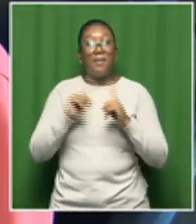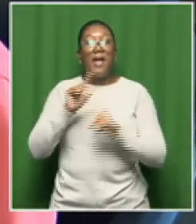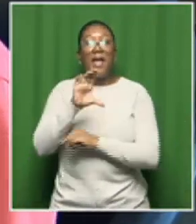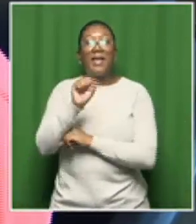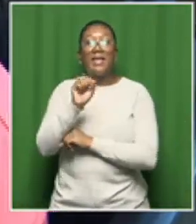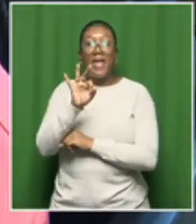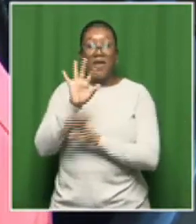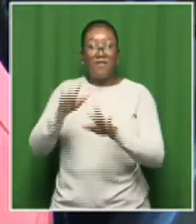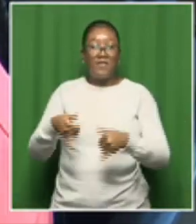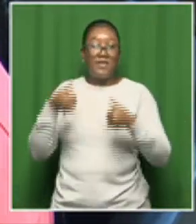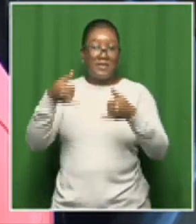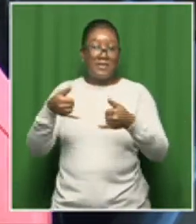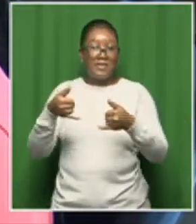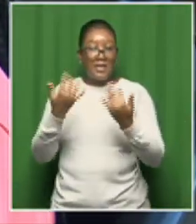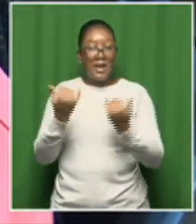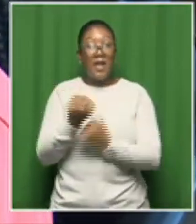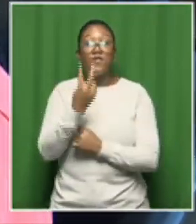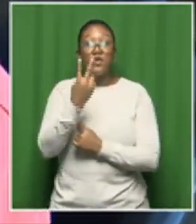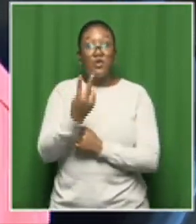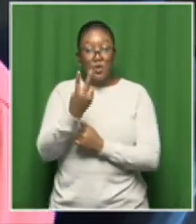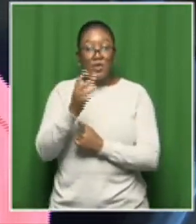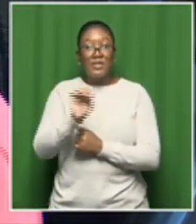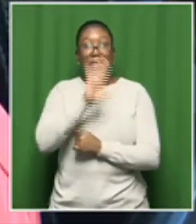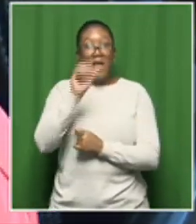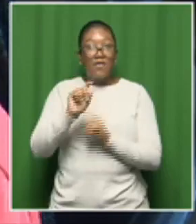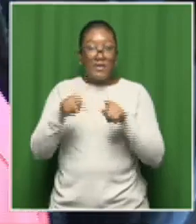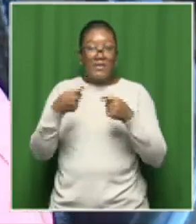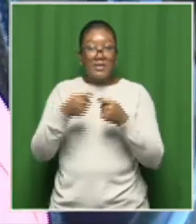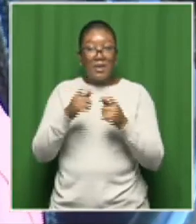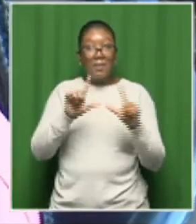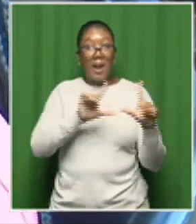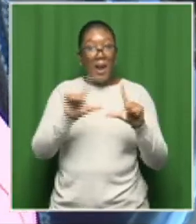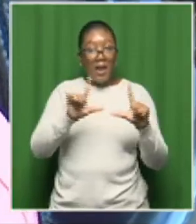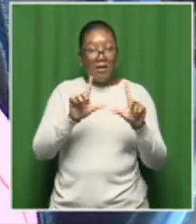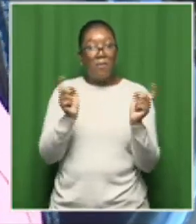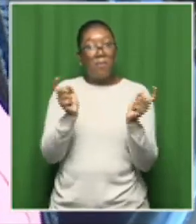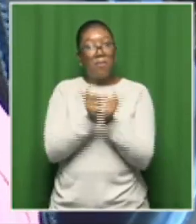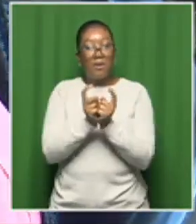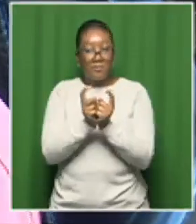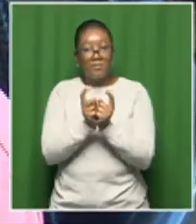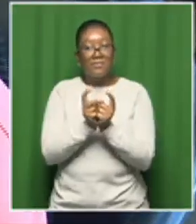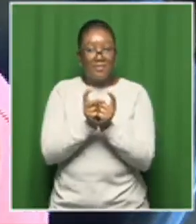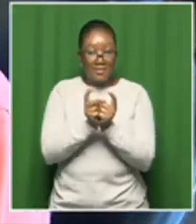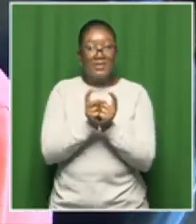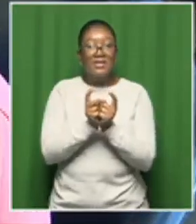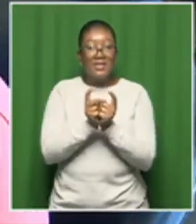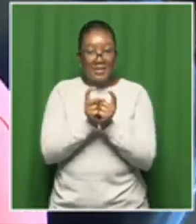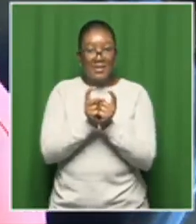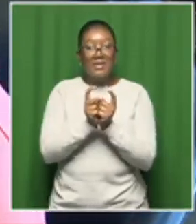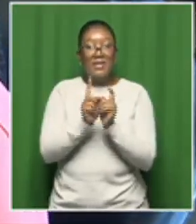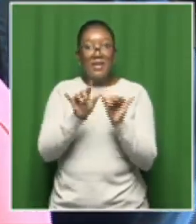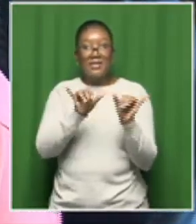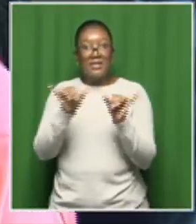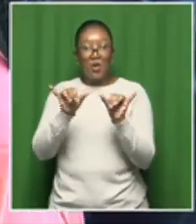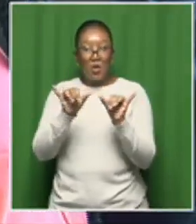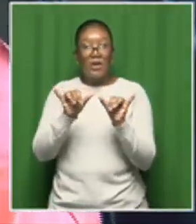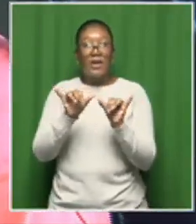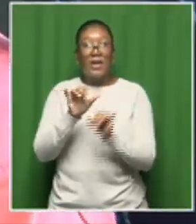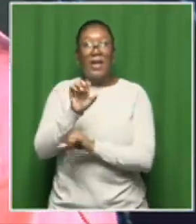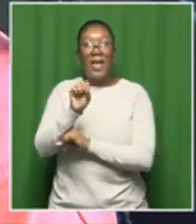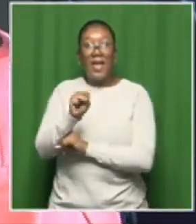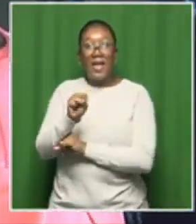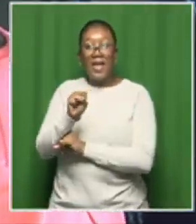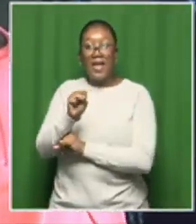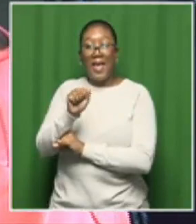we saw 2 South African teams in action. Mamelodi Sundowns playing out to a draw against AS Maniema, and Orlando